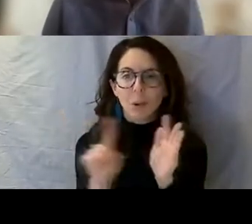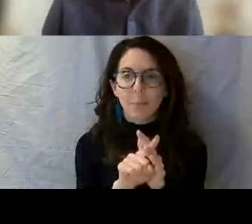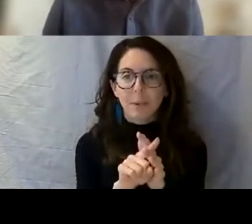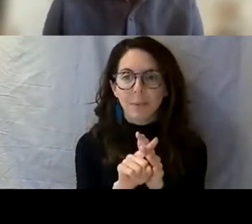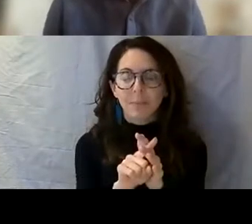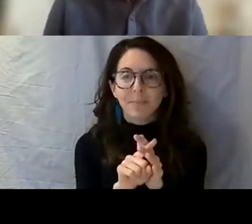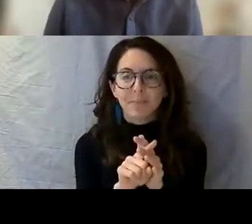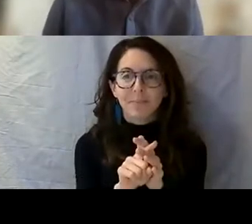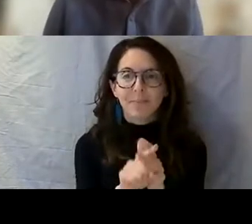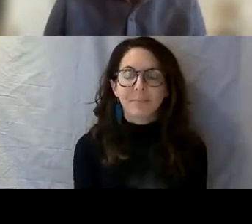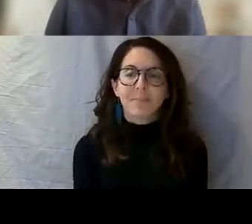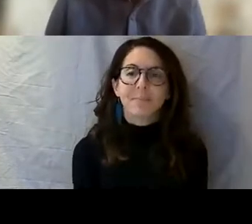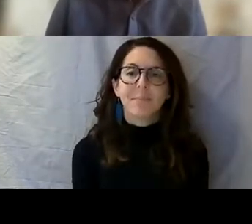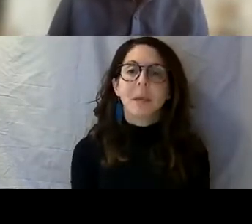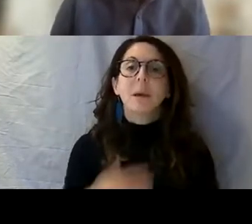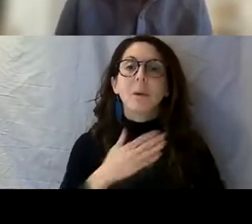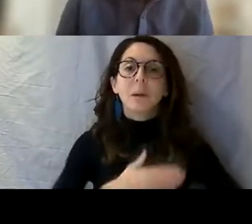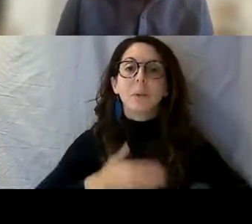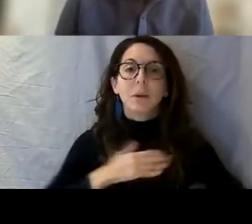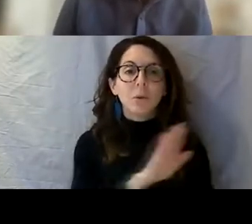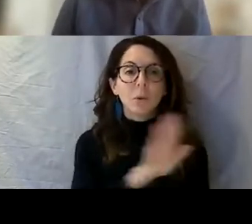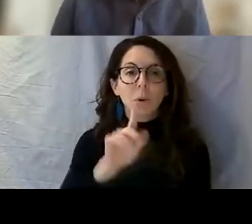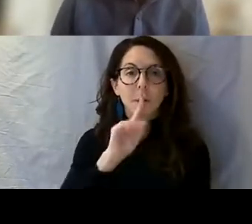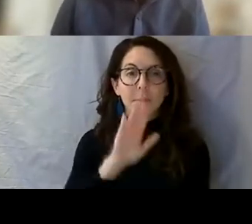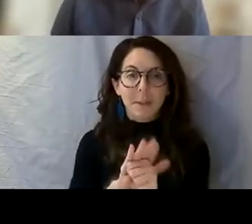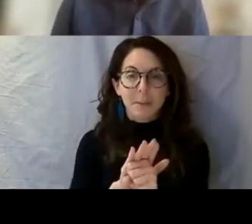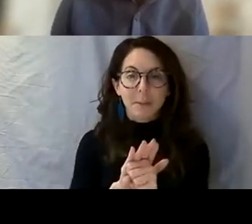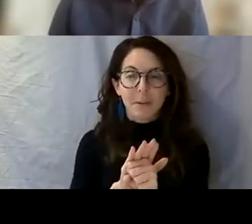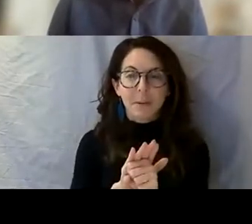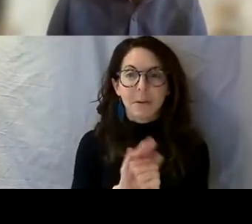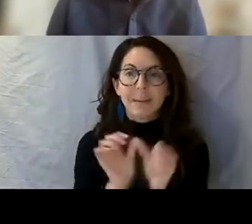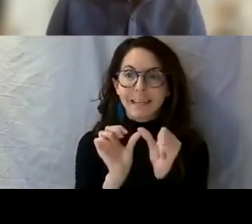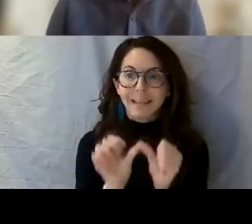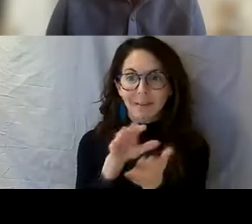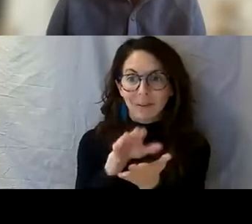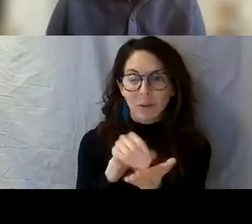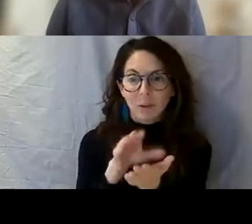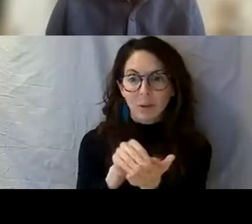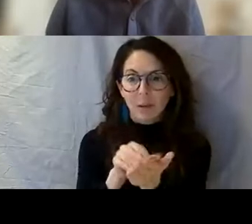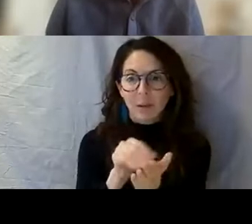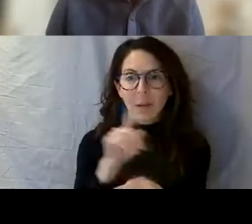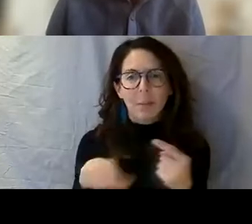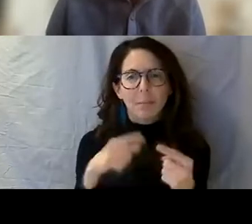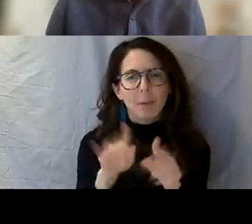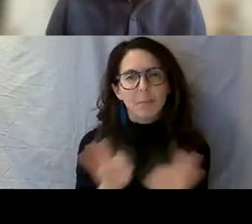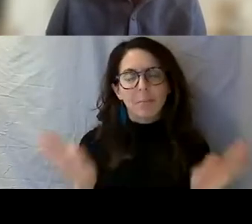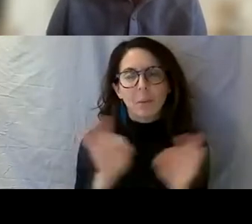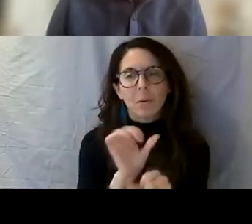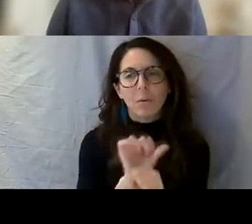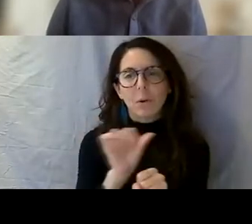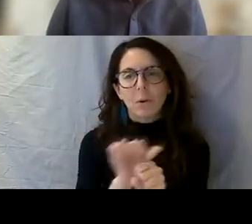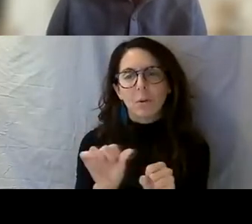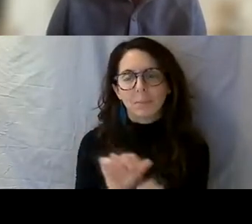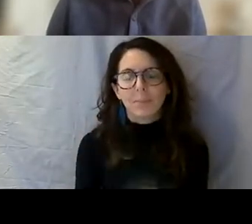today's attenders. We appreciate your commitment to continue learning about this very important work as being board